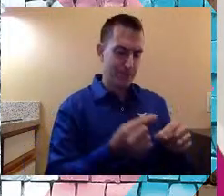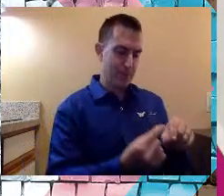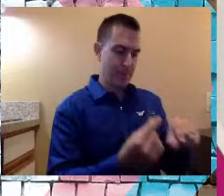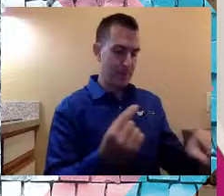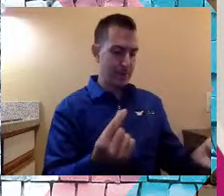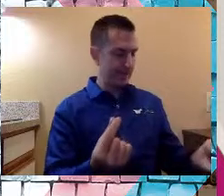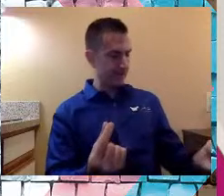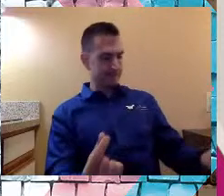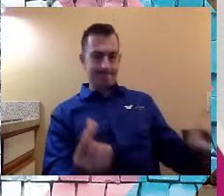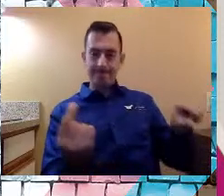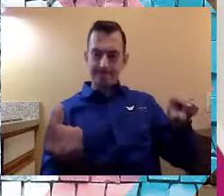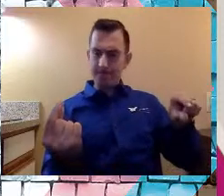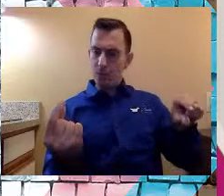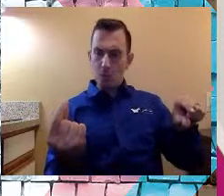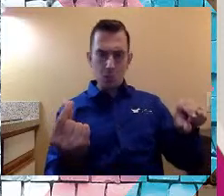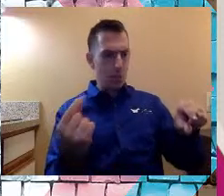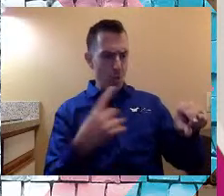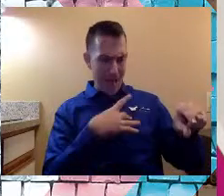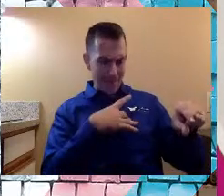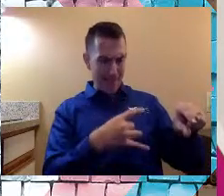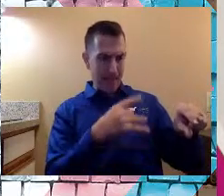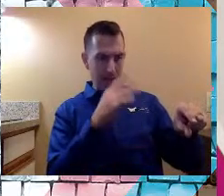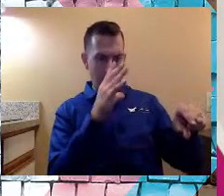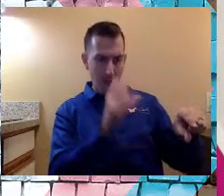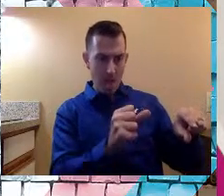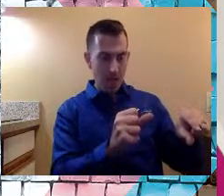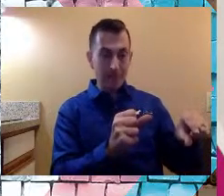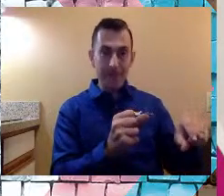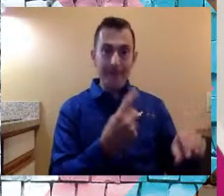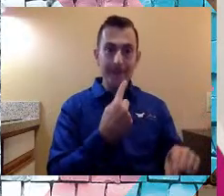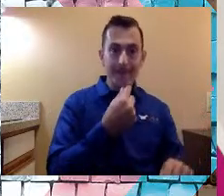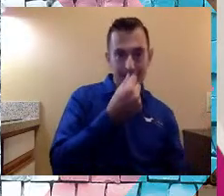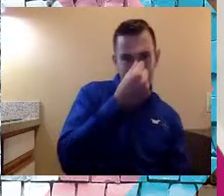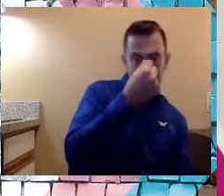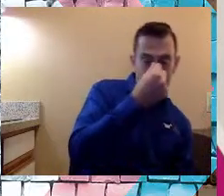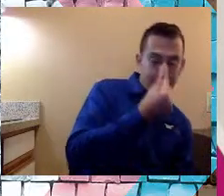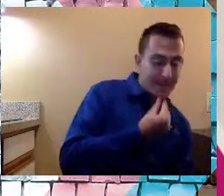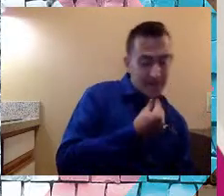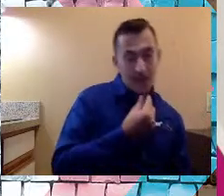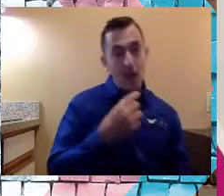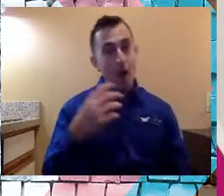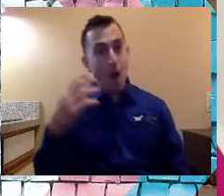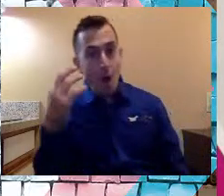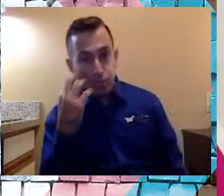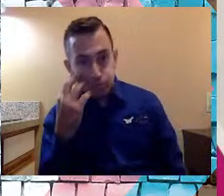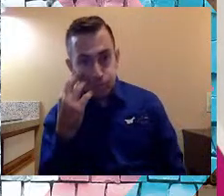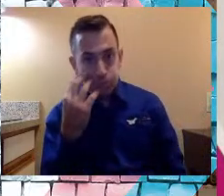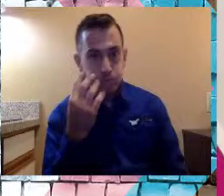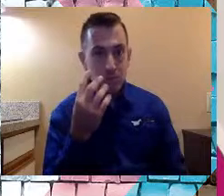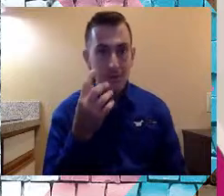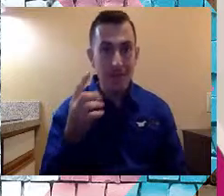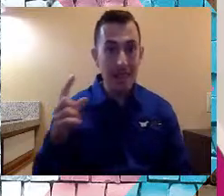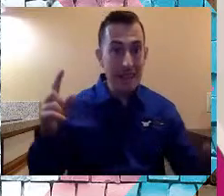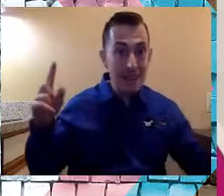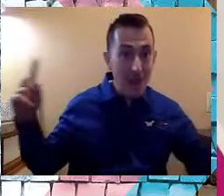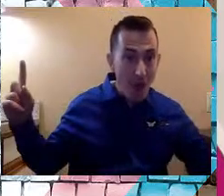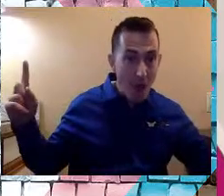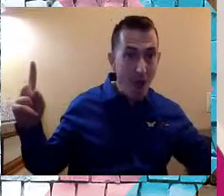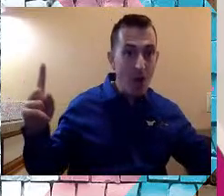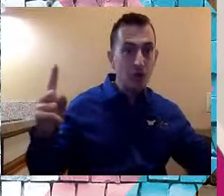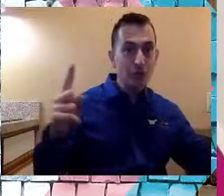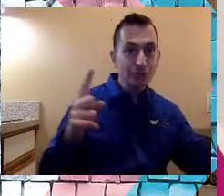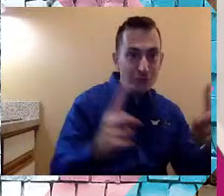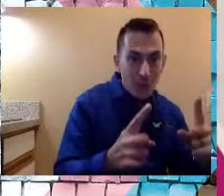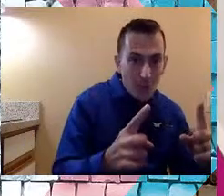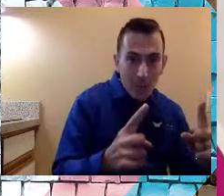to you, whatever it is. It's okay if it's thicker. It's okay if it's skinny. It's okay if it's a little bit longer, all right? Any